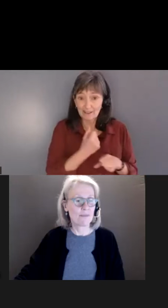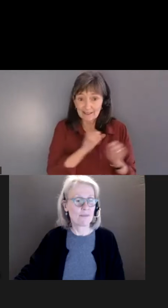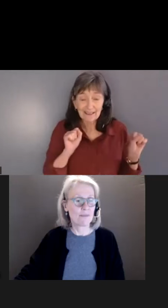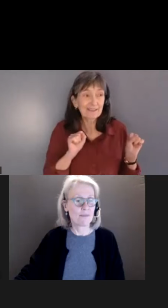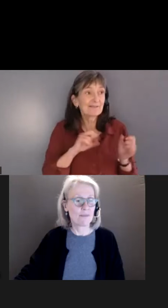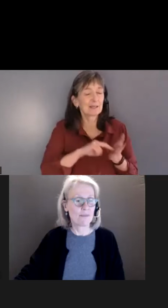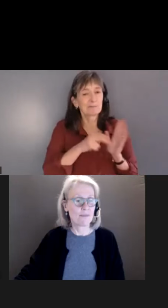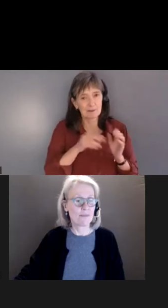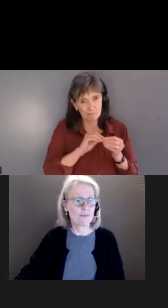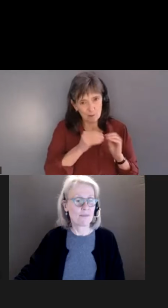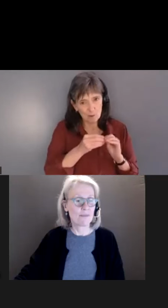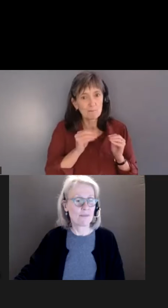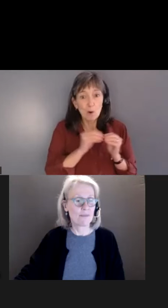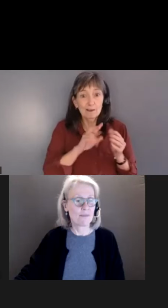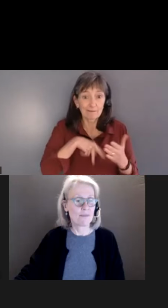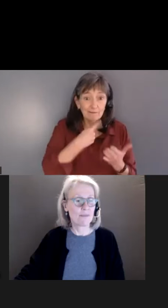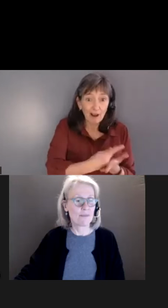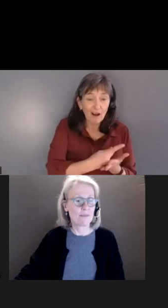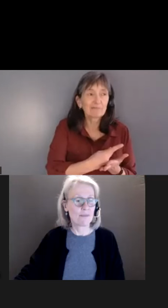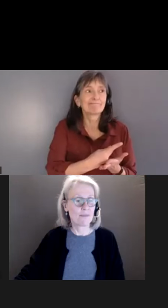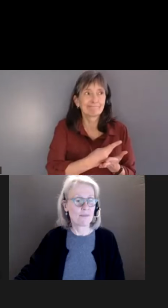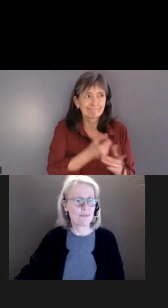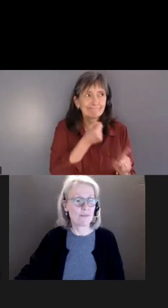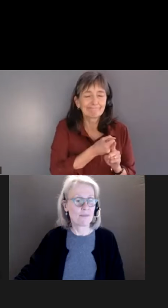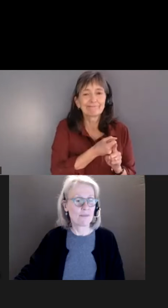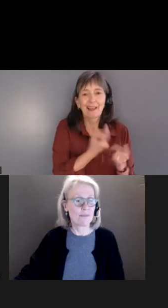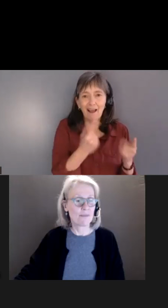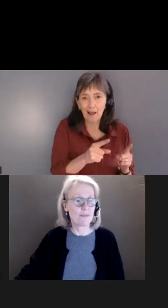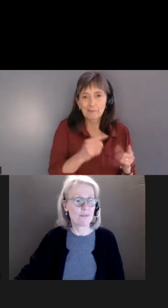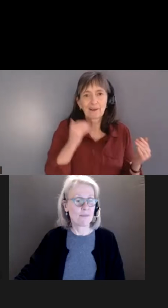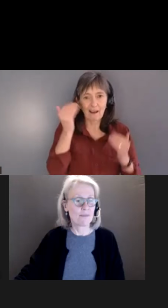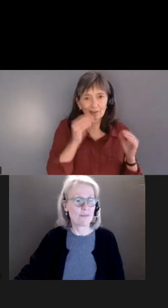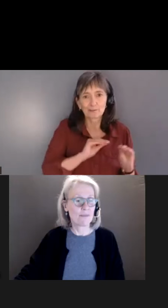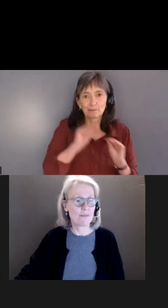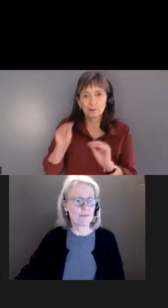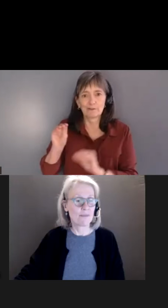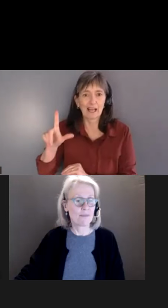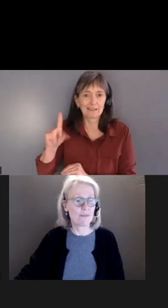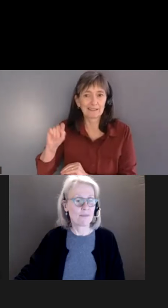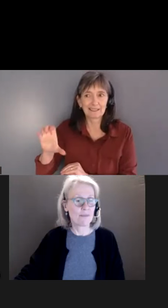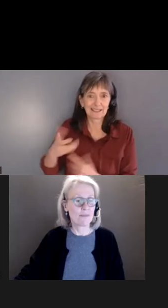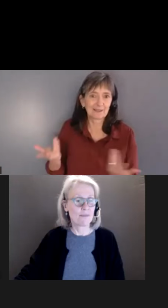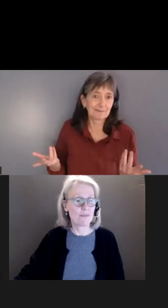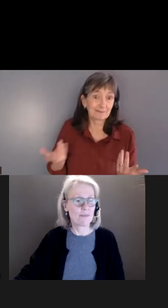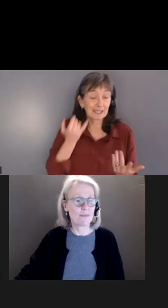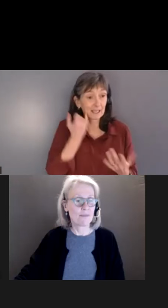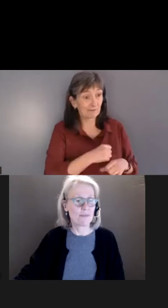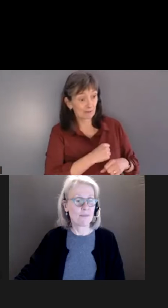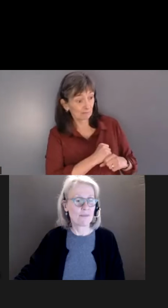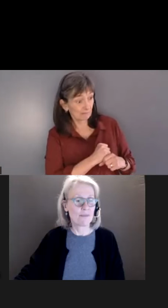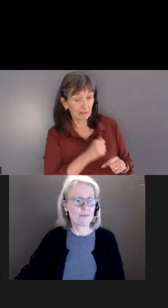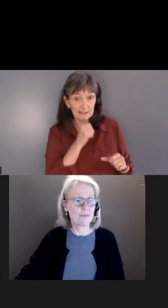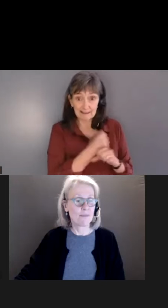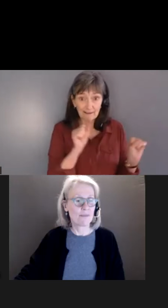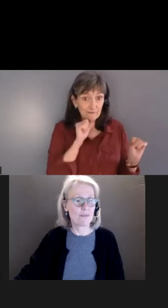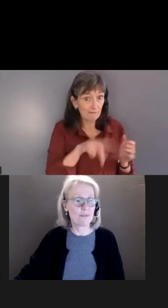falls, and which have the consequence of sending older adults into long-term care homes who might not otherwise have ended up there. And so older adults